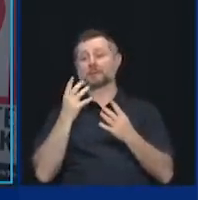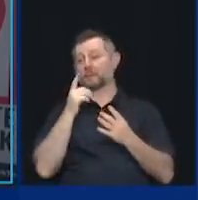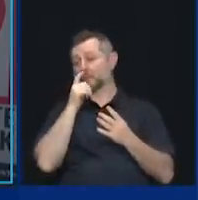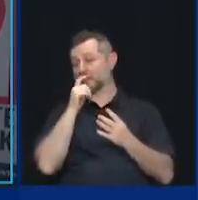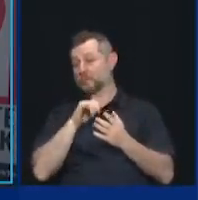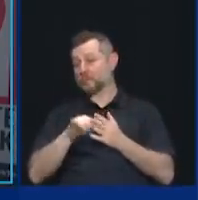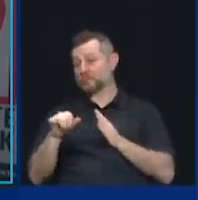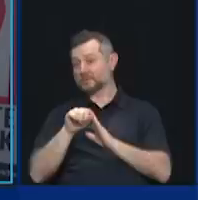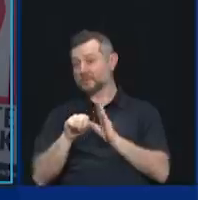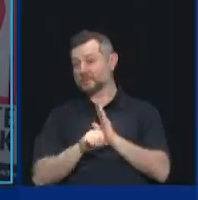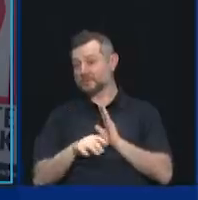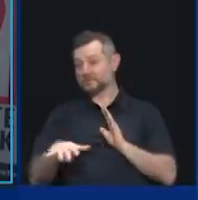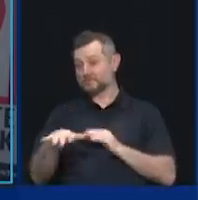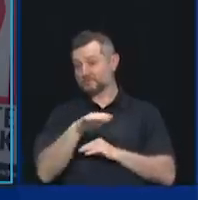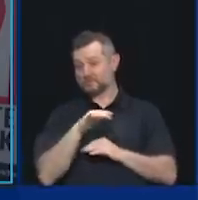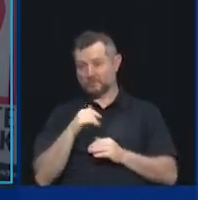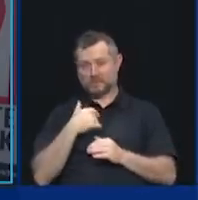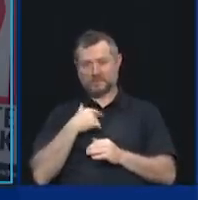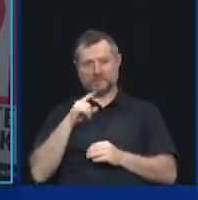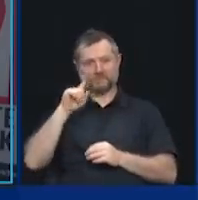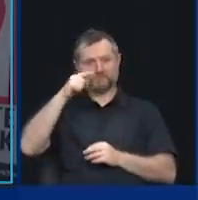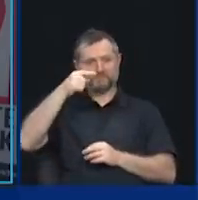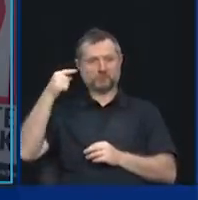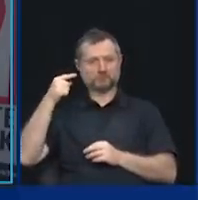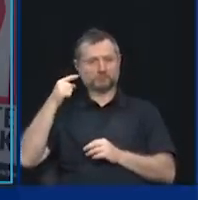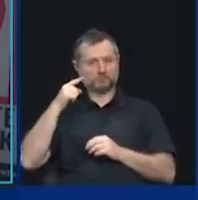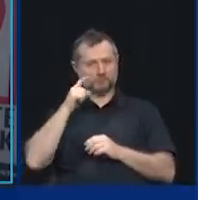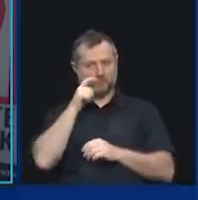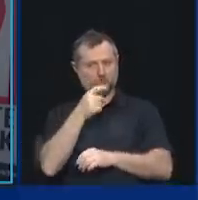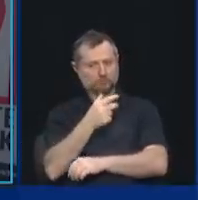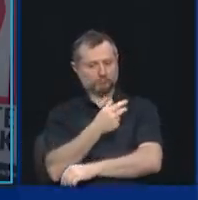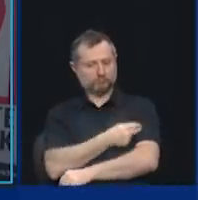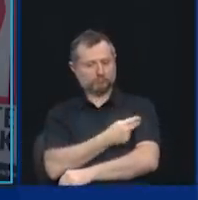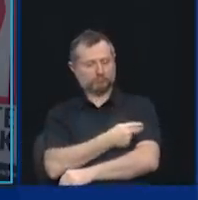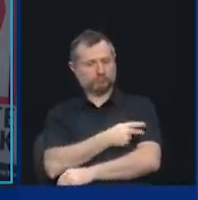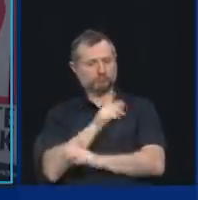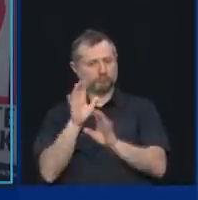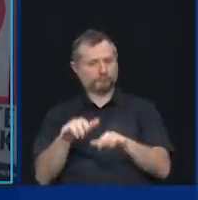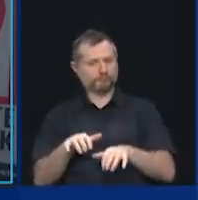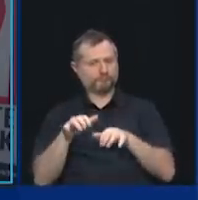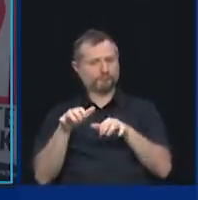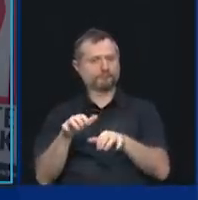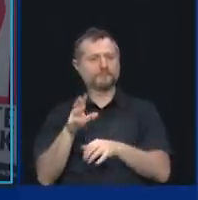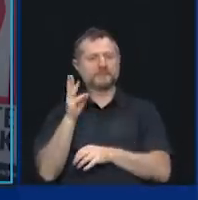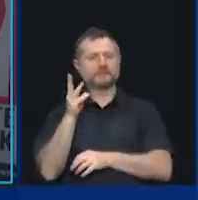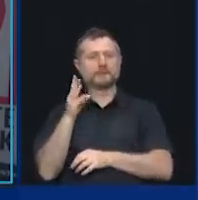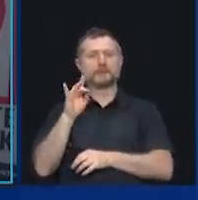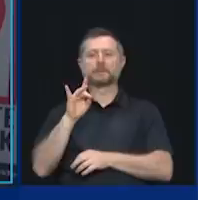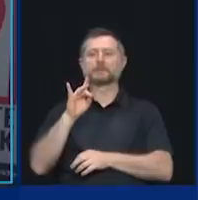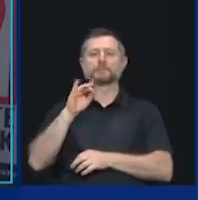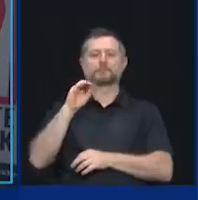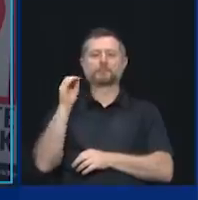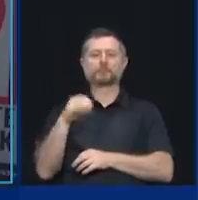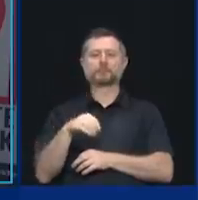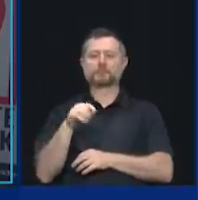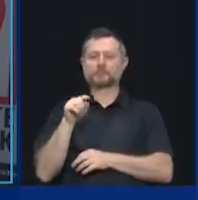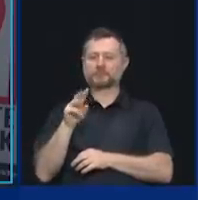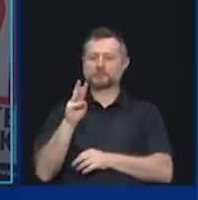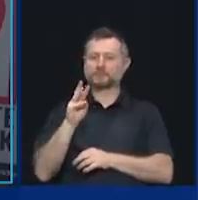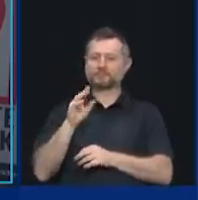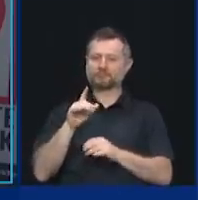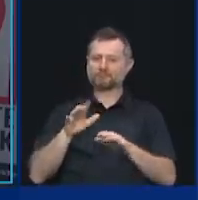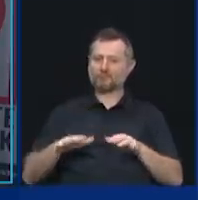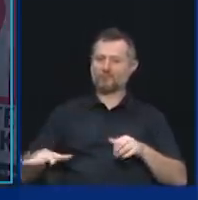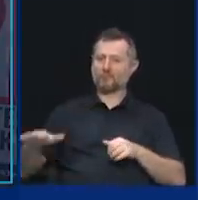We're at 68.6. But who's counting? We're counting. That's why we know it's